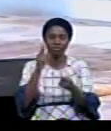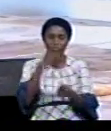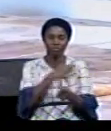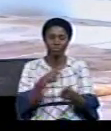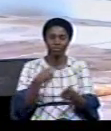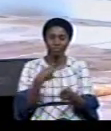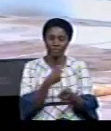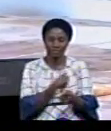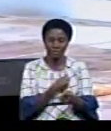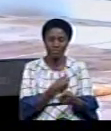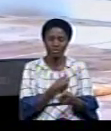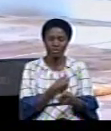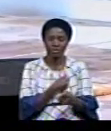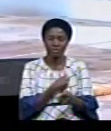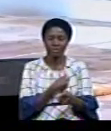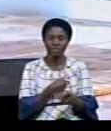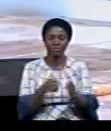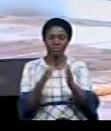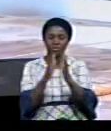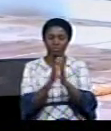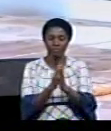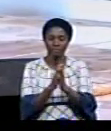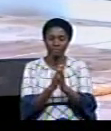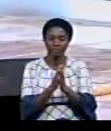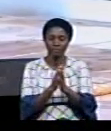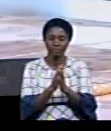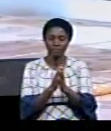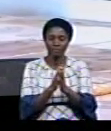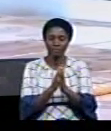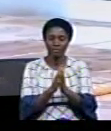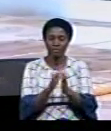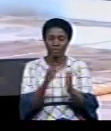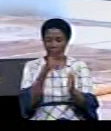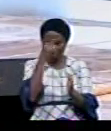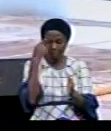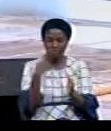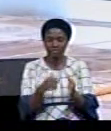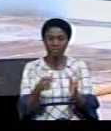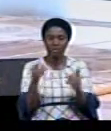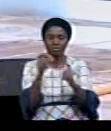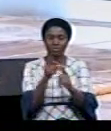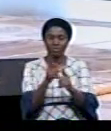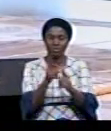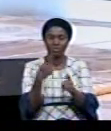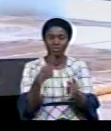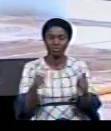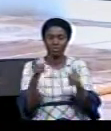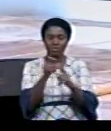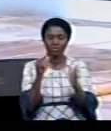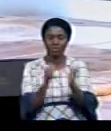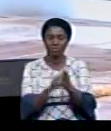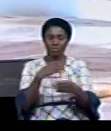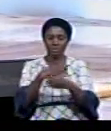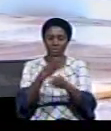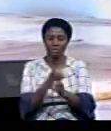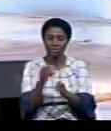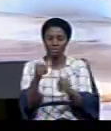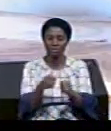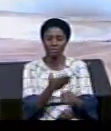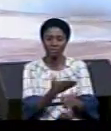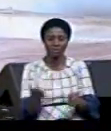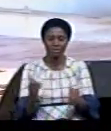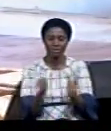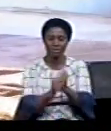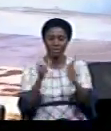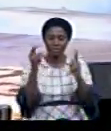Lord, because the word that made the earth, the word that created everything, that